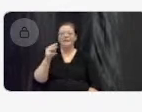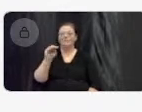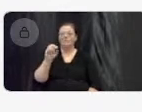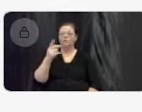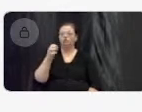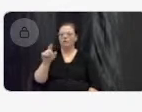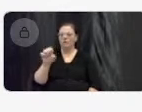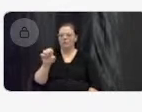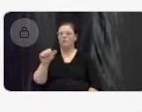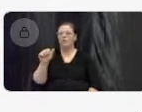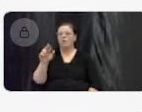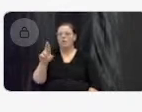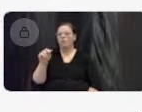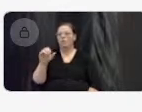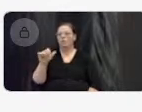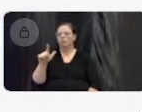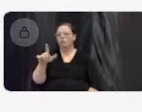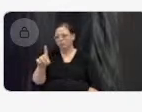members of the commission and staff,